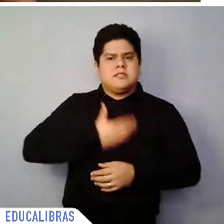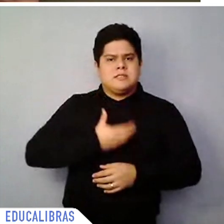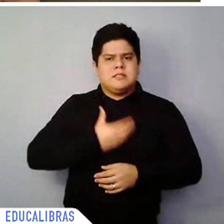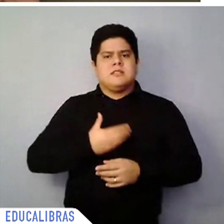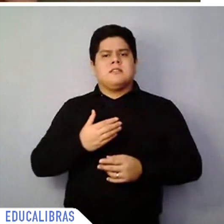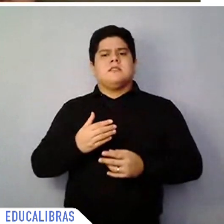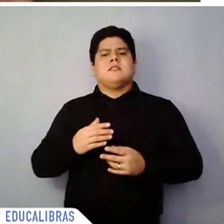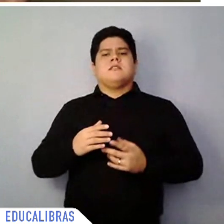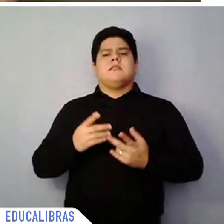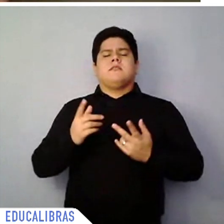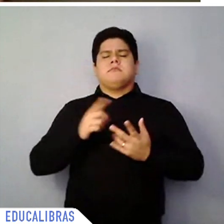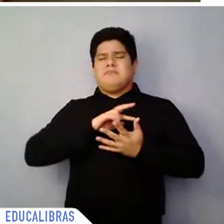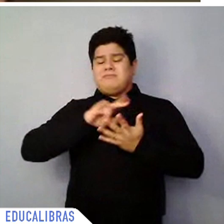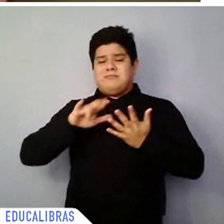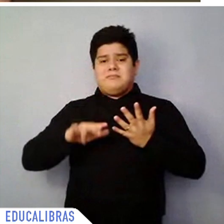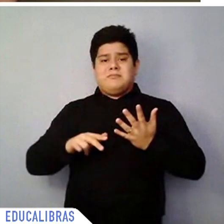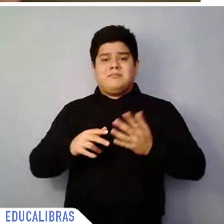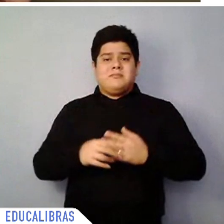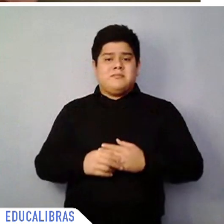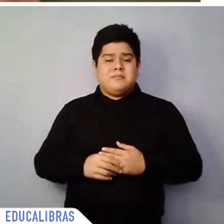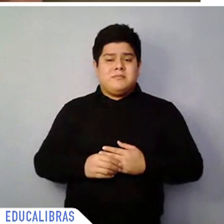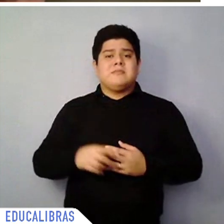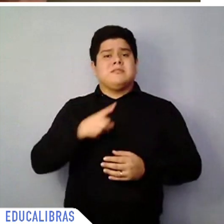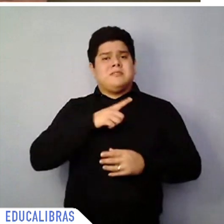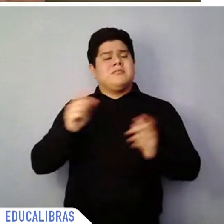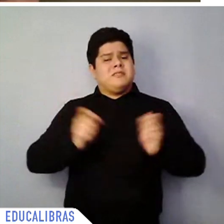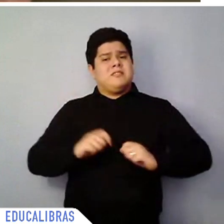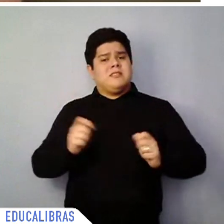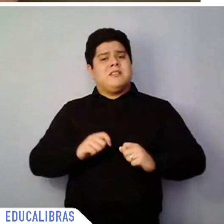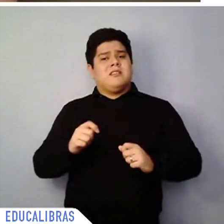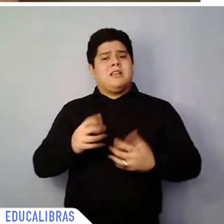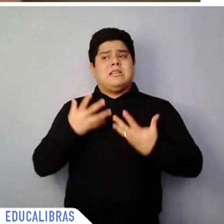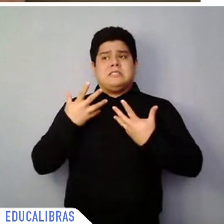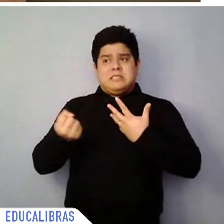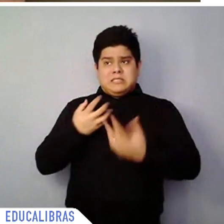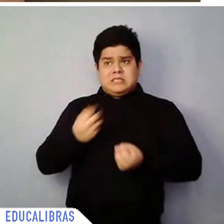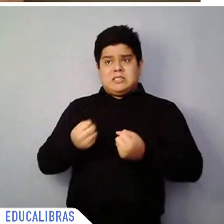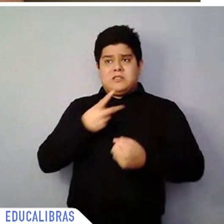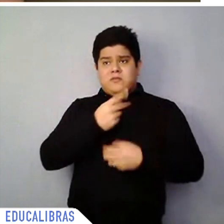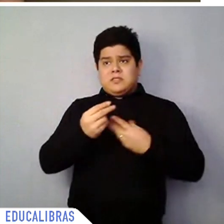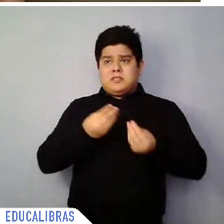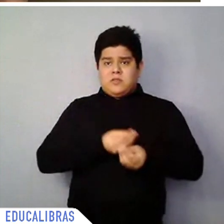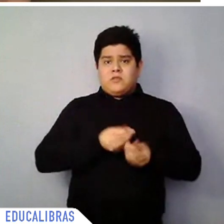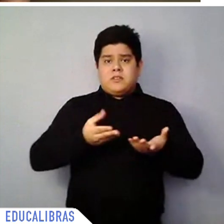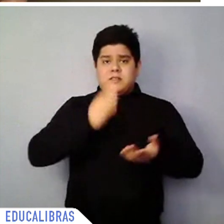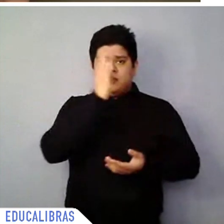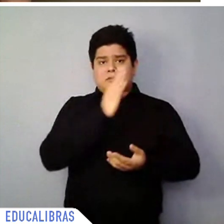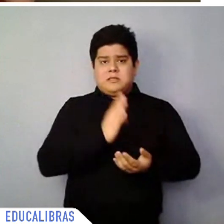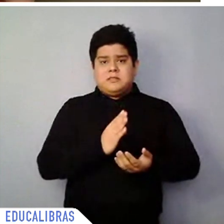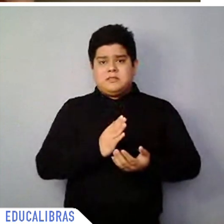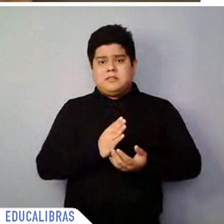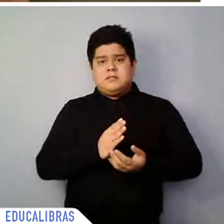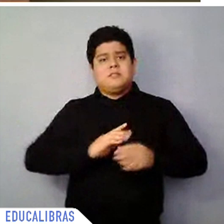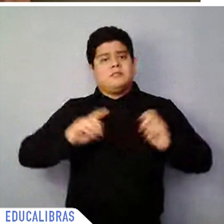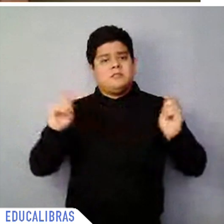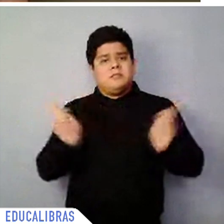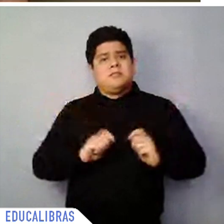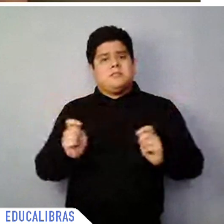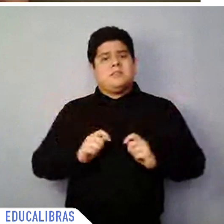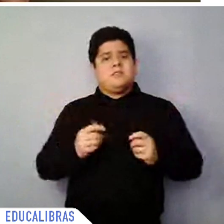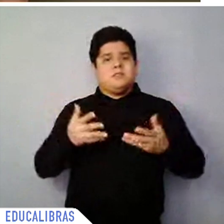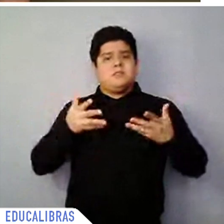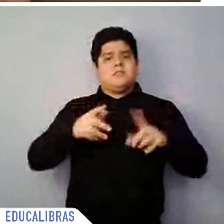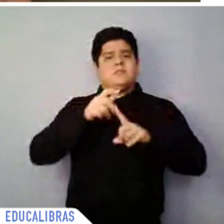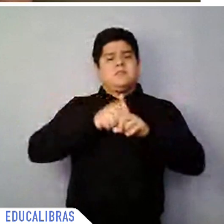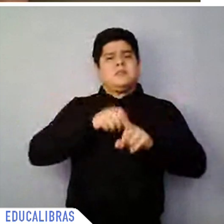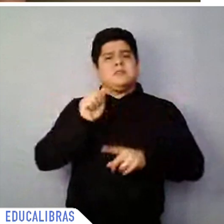the United Kingdom started in December and other countries. If we had accepted the vaccines that had